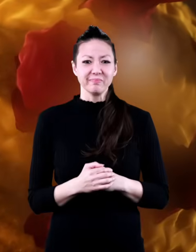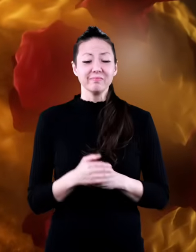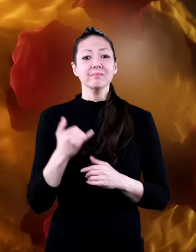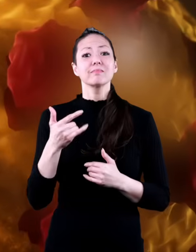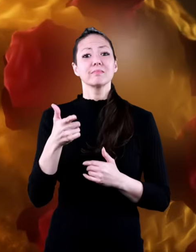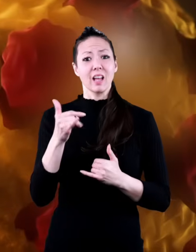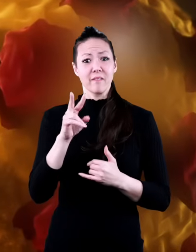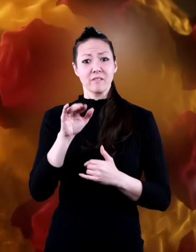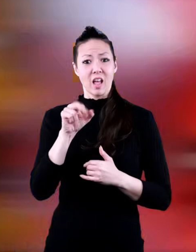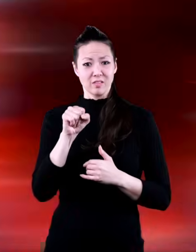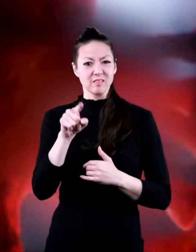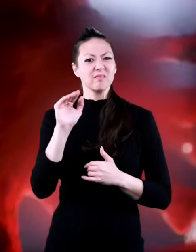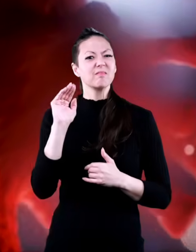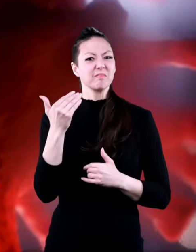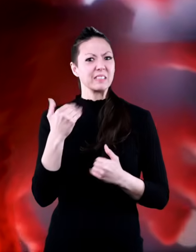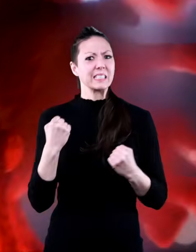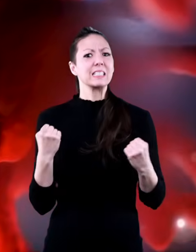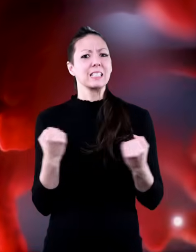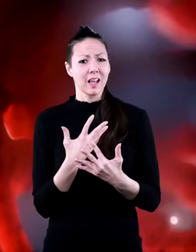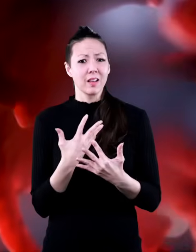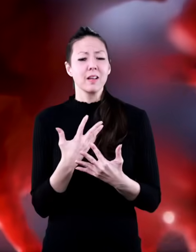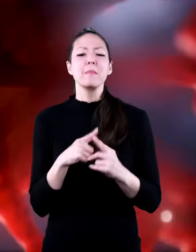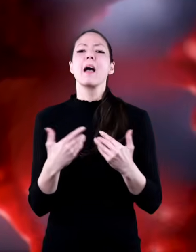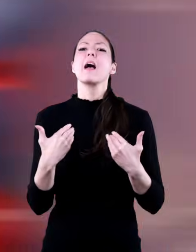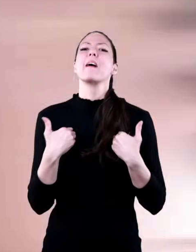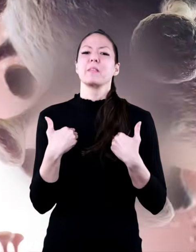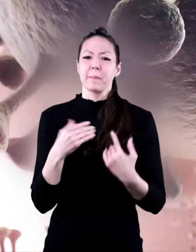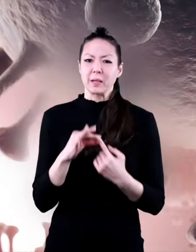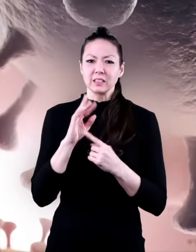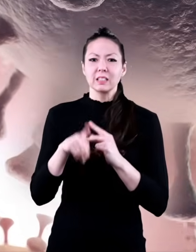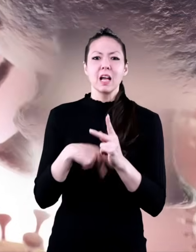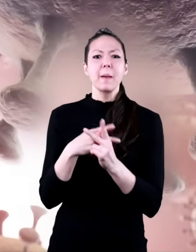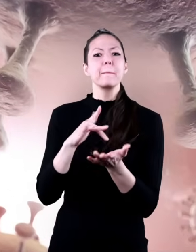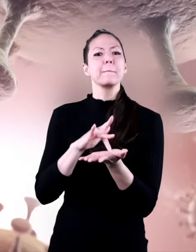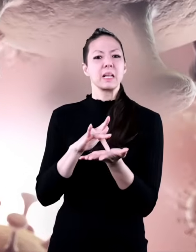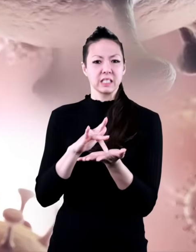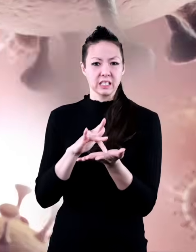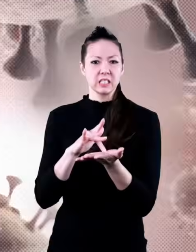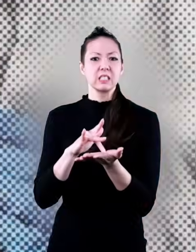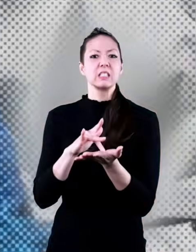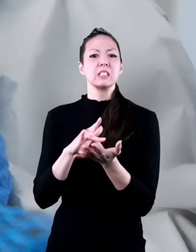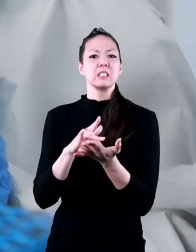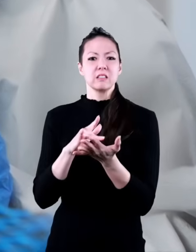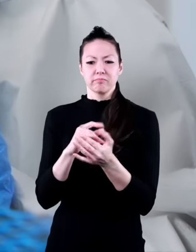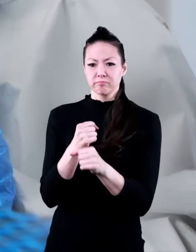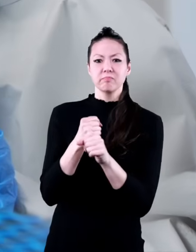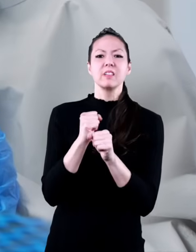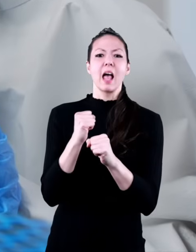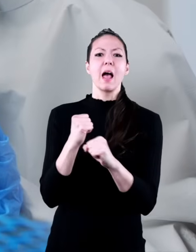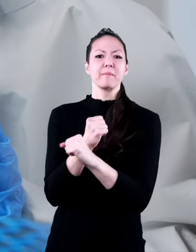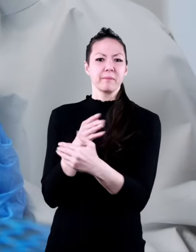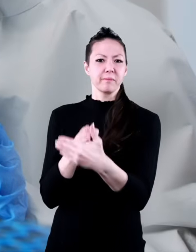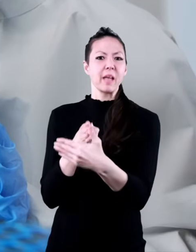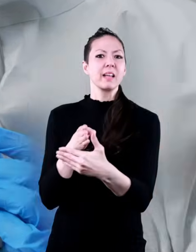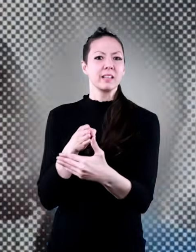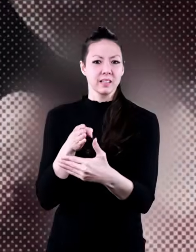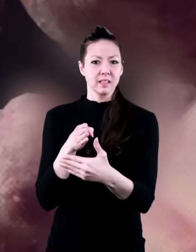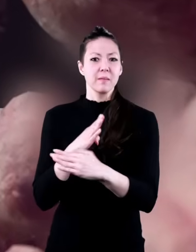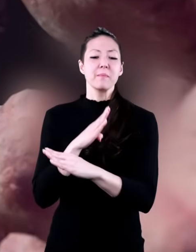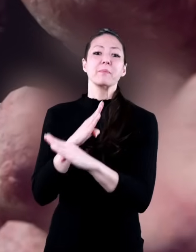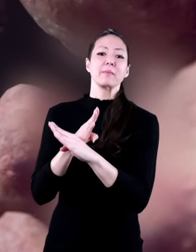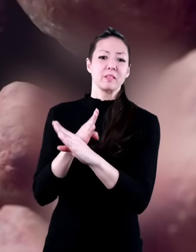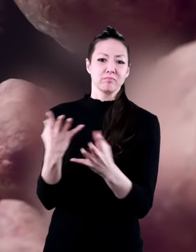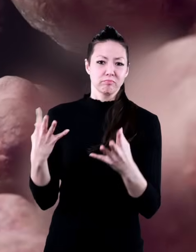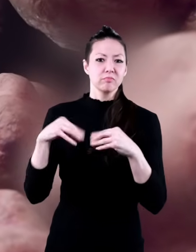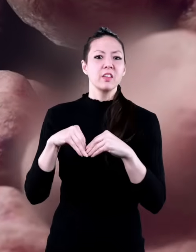even though viruses can seem scary there are special kinds of medicines that have been created to help fight fight or prevent